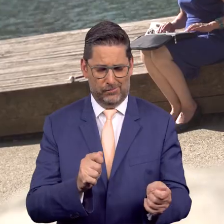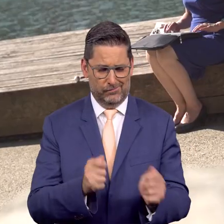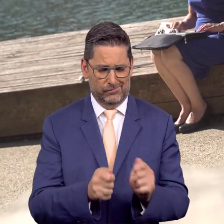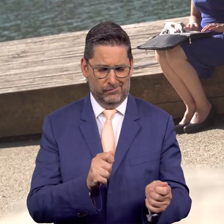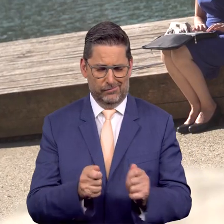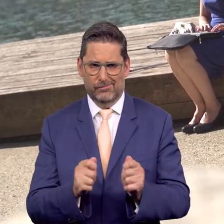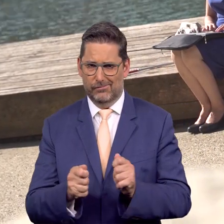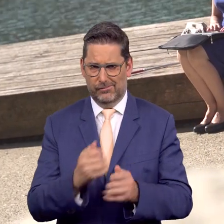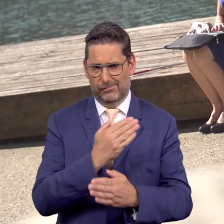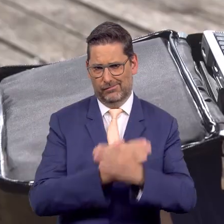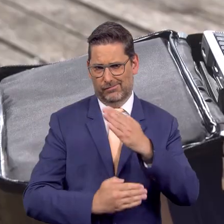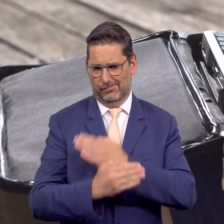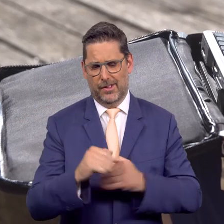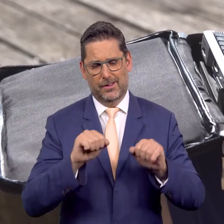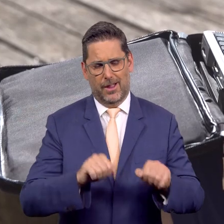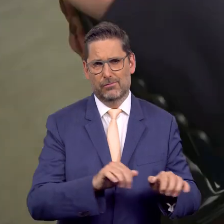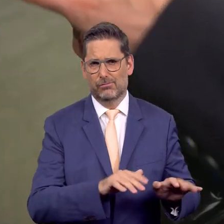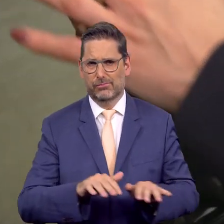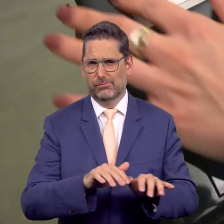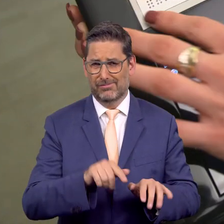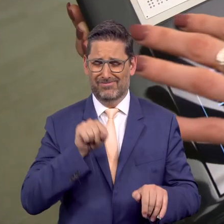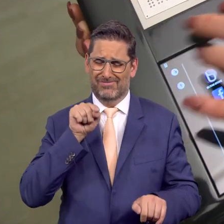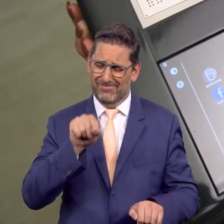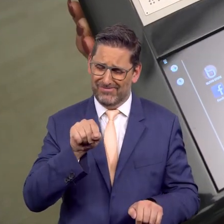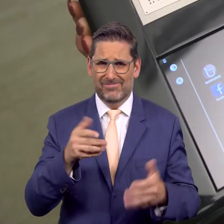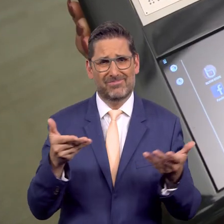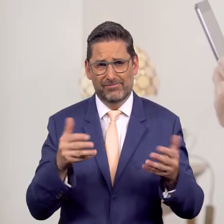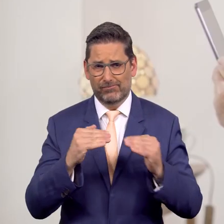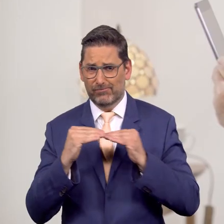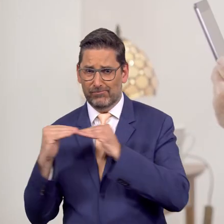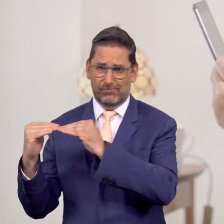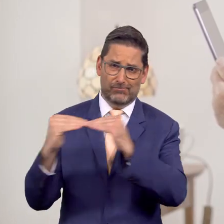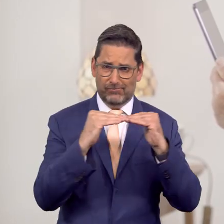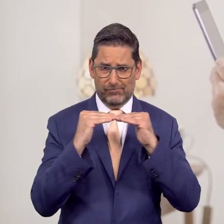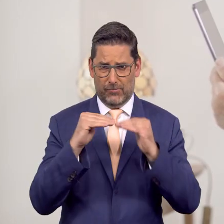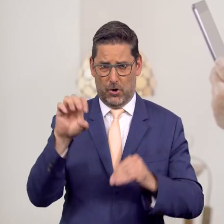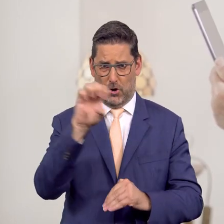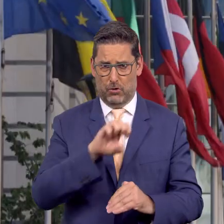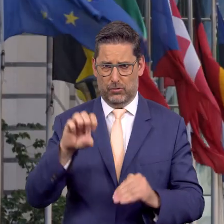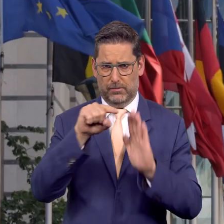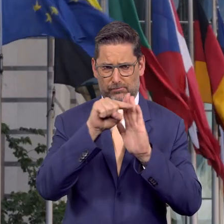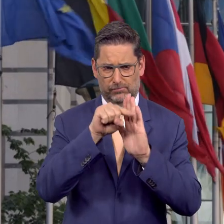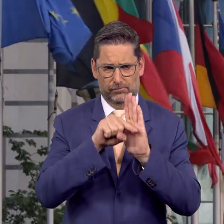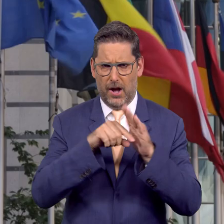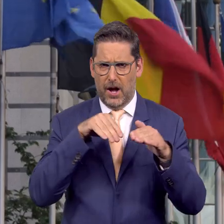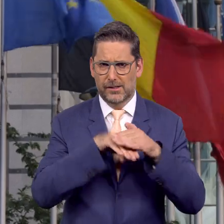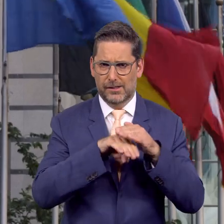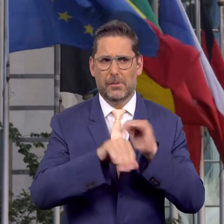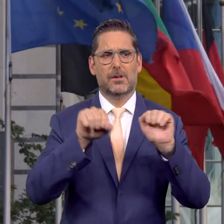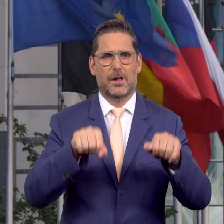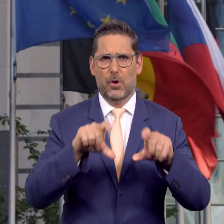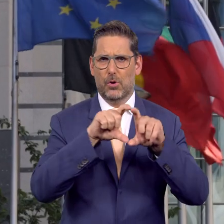keyboards will have to be produced with disabled people in mind. These common European rules on